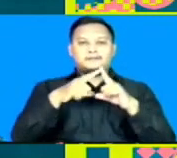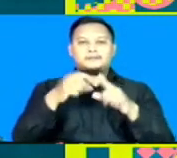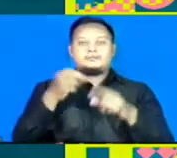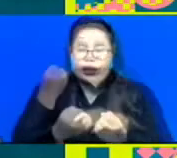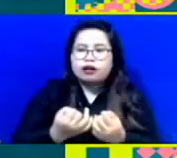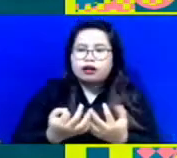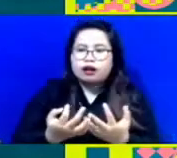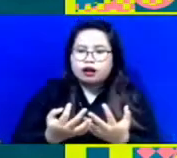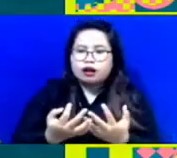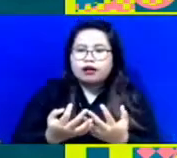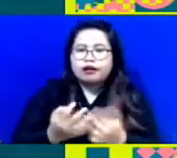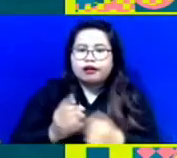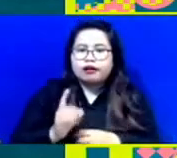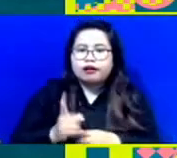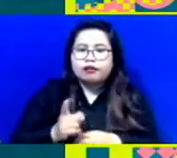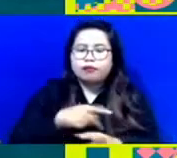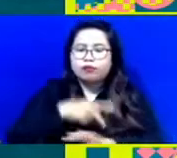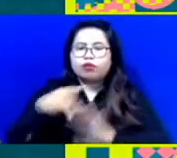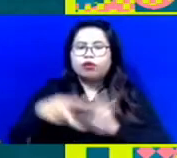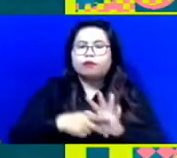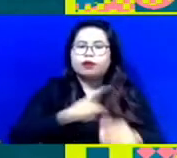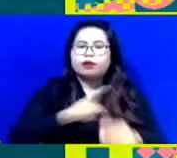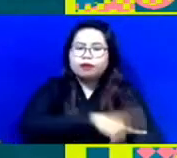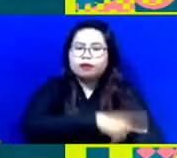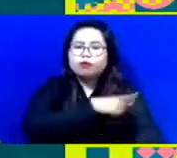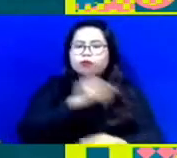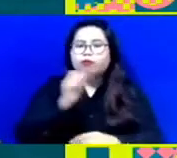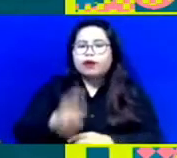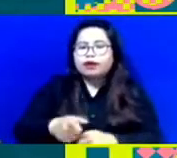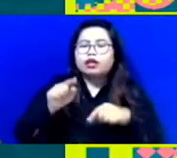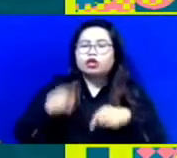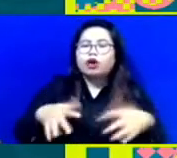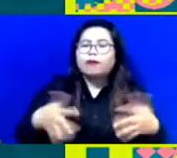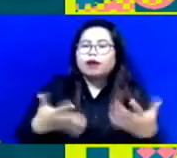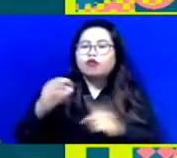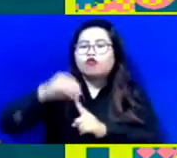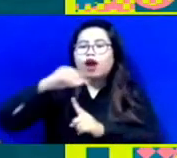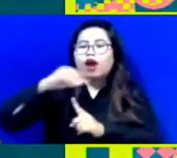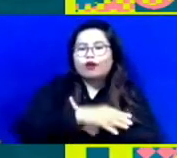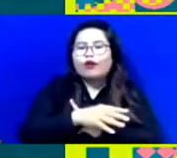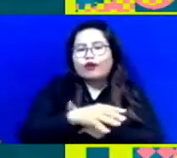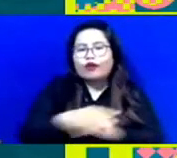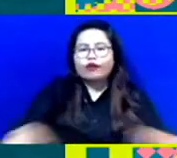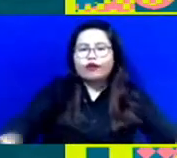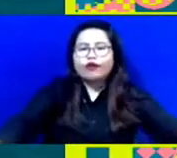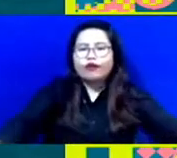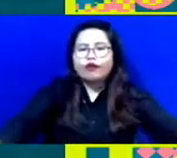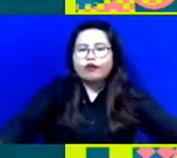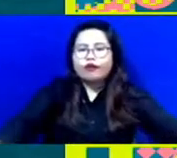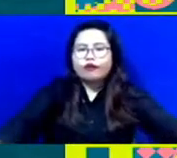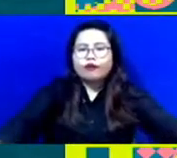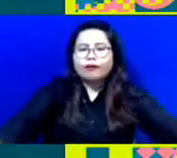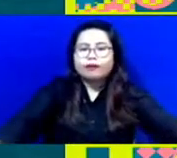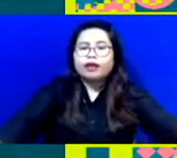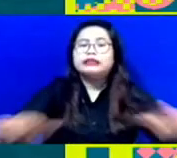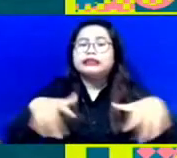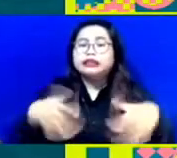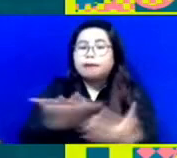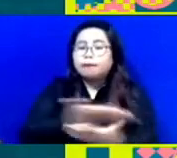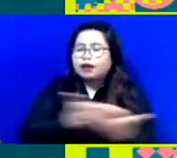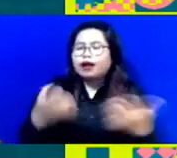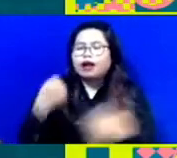pay is the factor, and also willingness to pay. So that's why we try